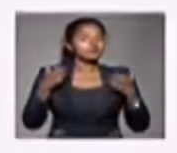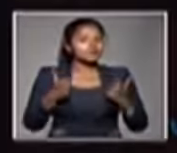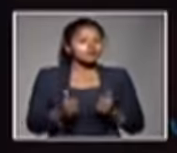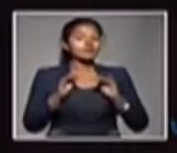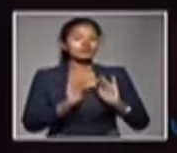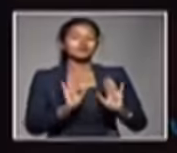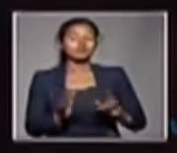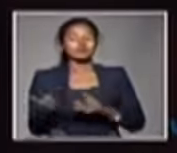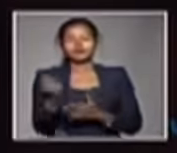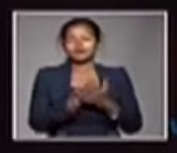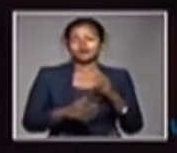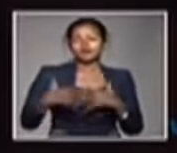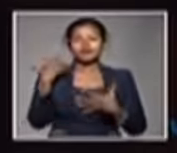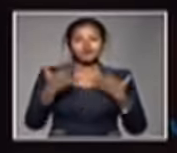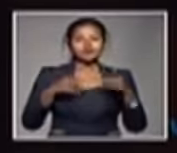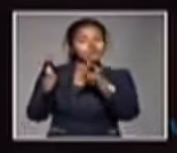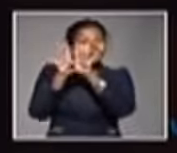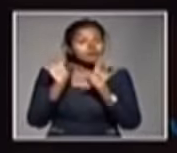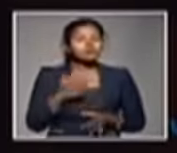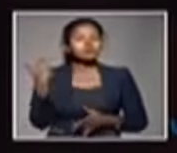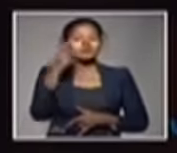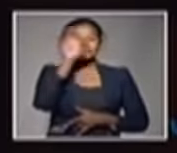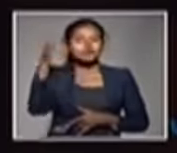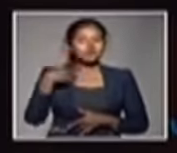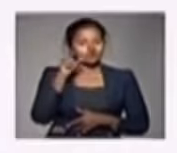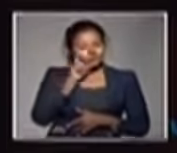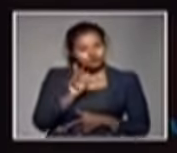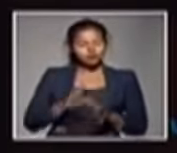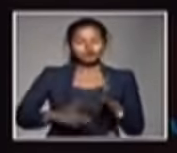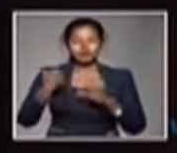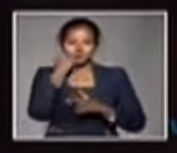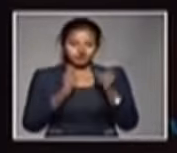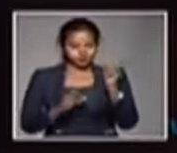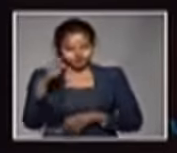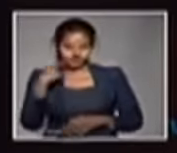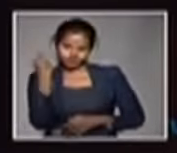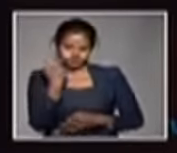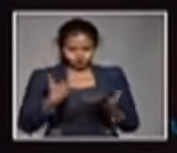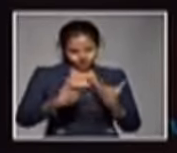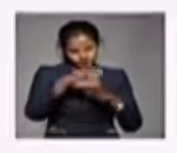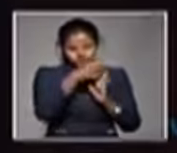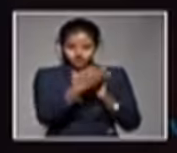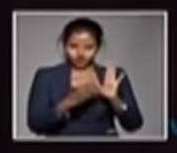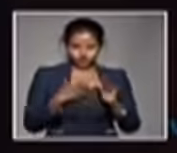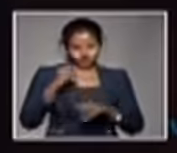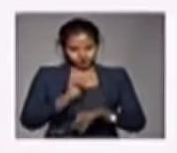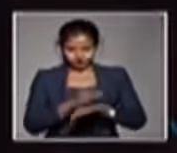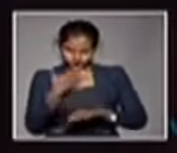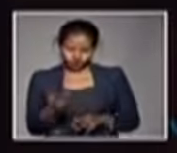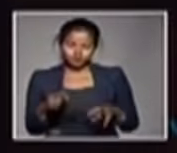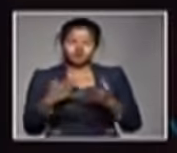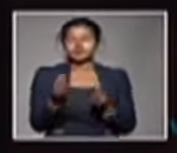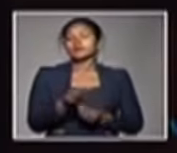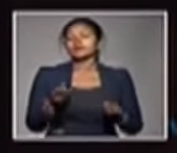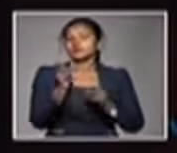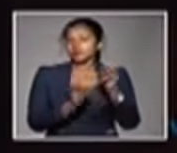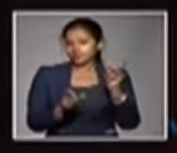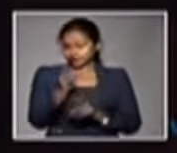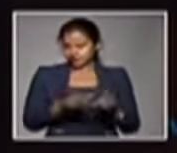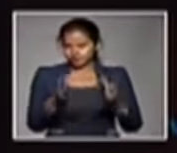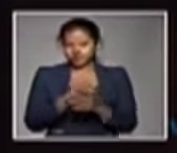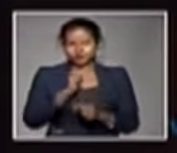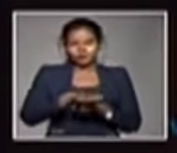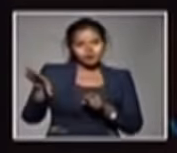on all fronts when compared to other countries. Patients may be detected from various parts of the country. A few individuals may be infected in